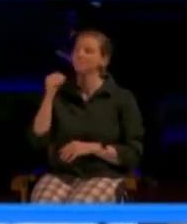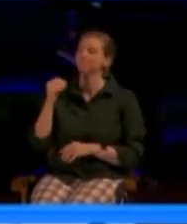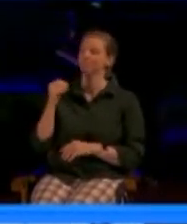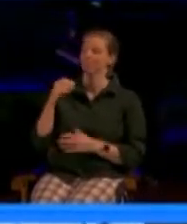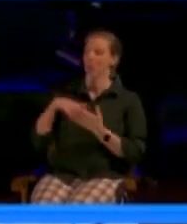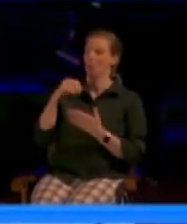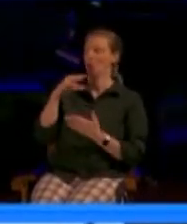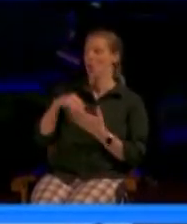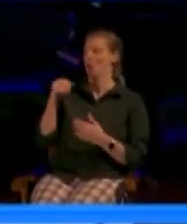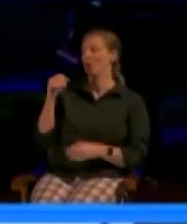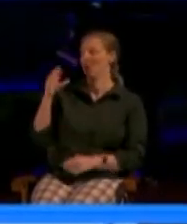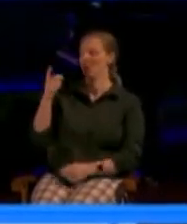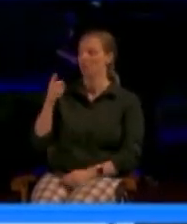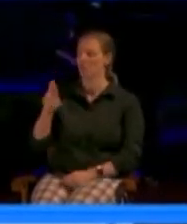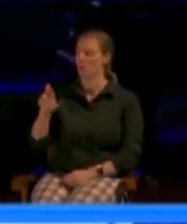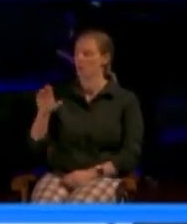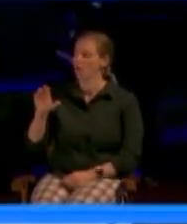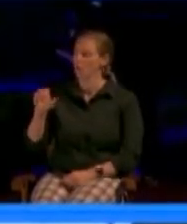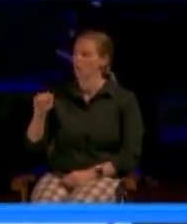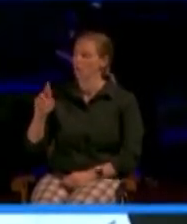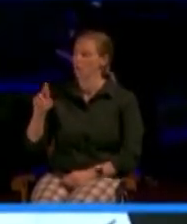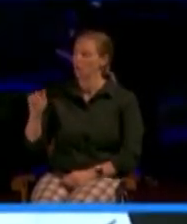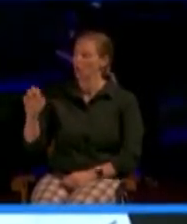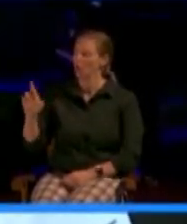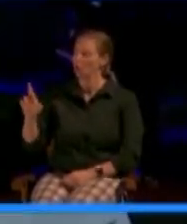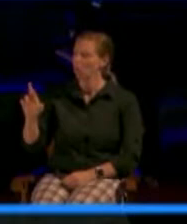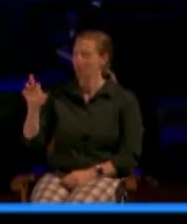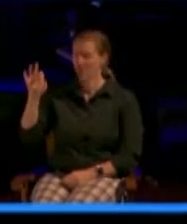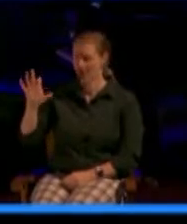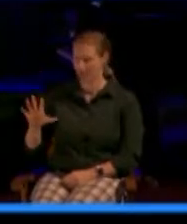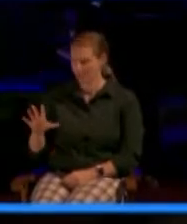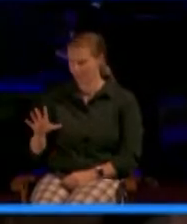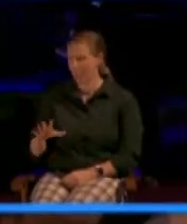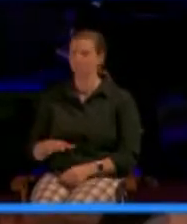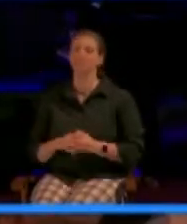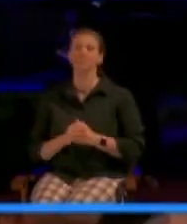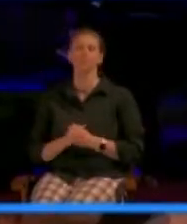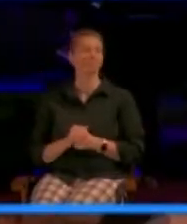turn on your devices, and hear what God has to say.